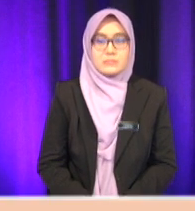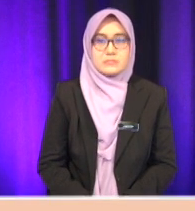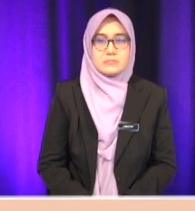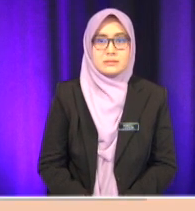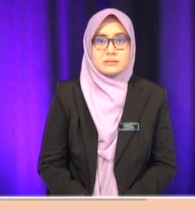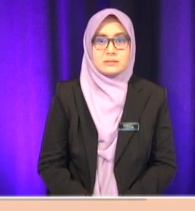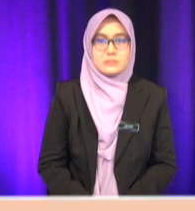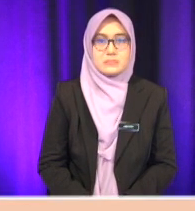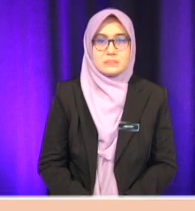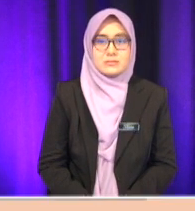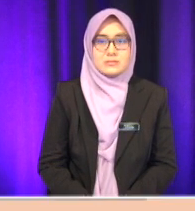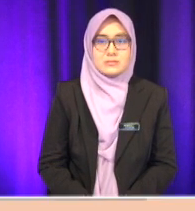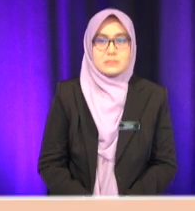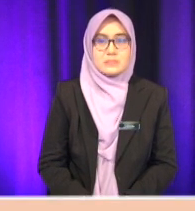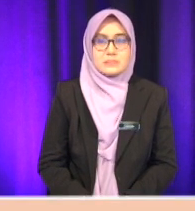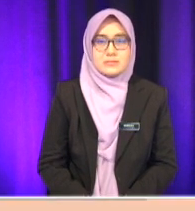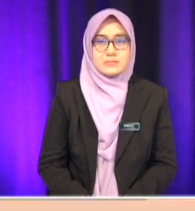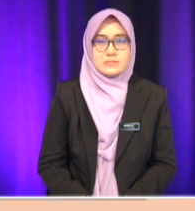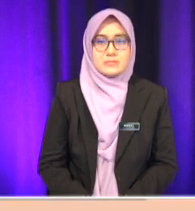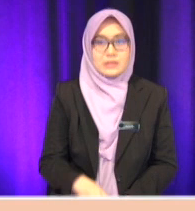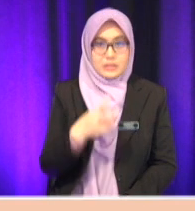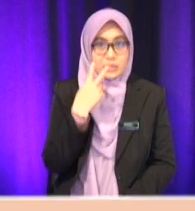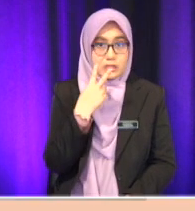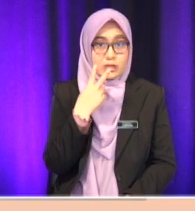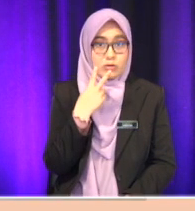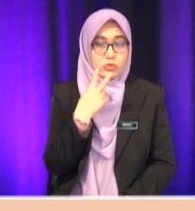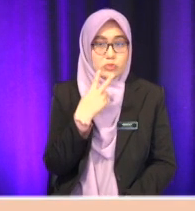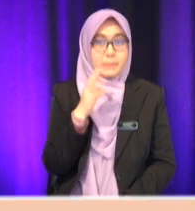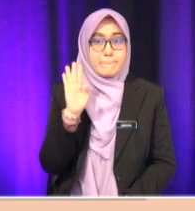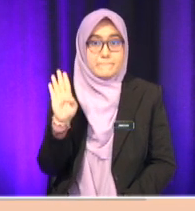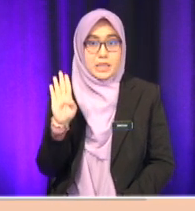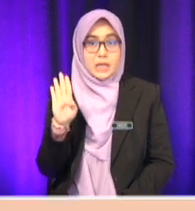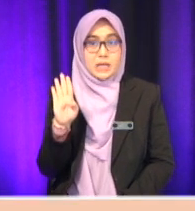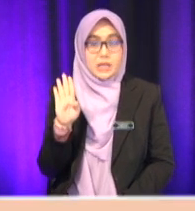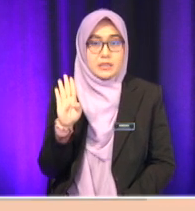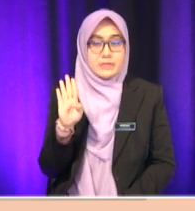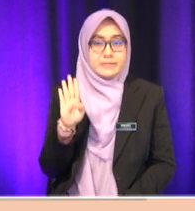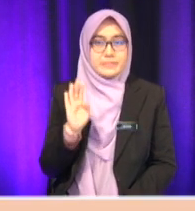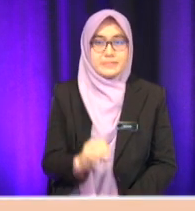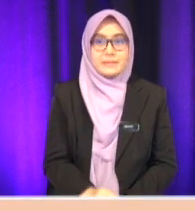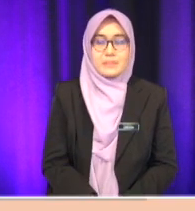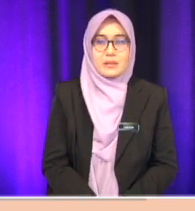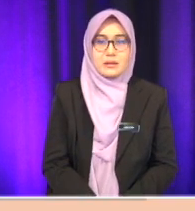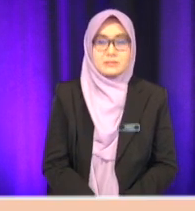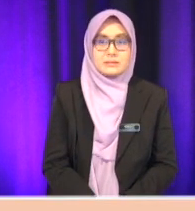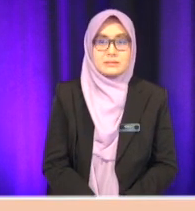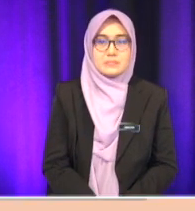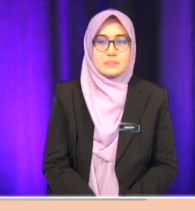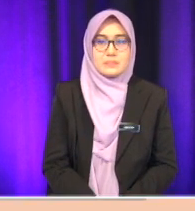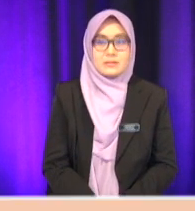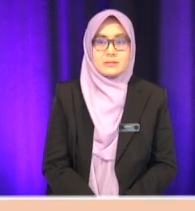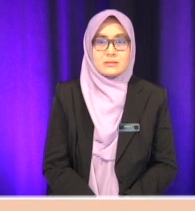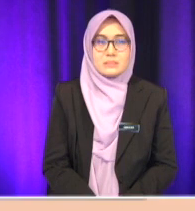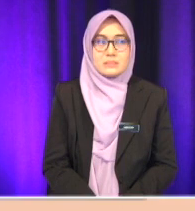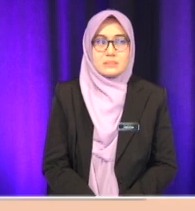the work or the community service? And then B, Julie. Okay. At first, I did not know many